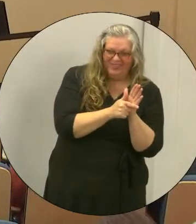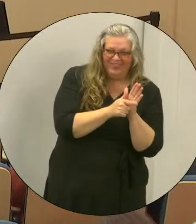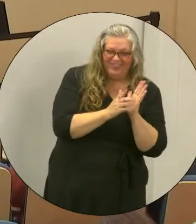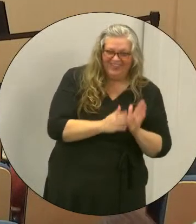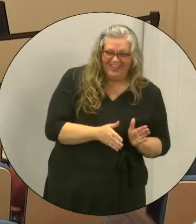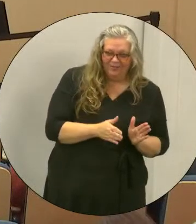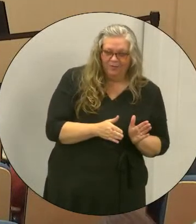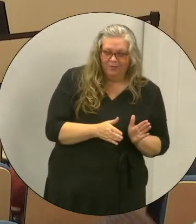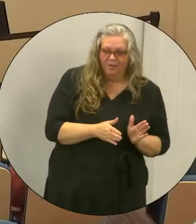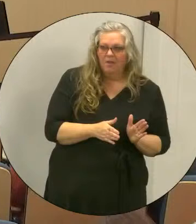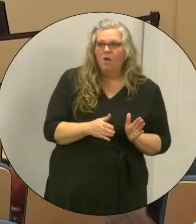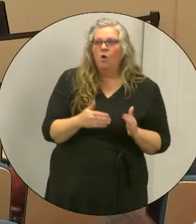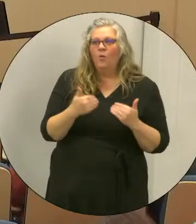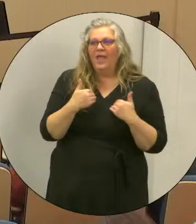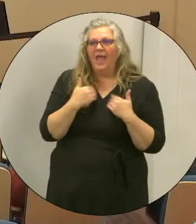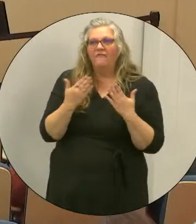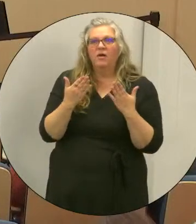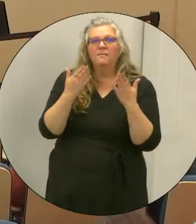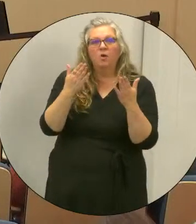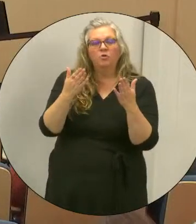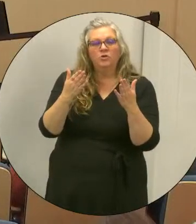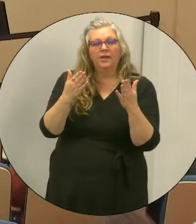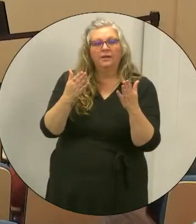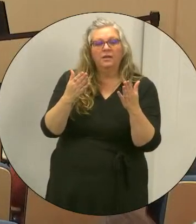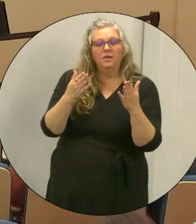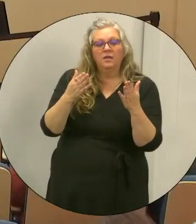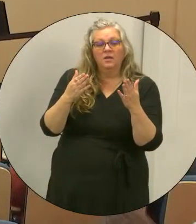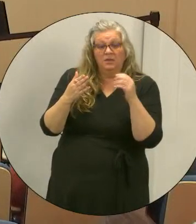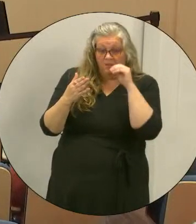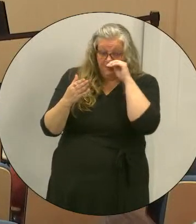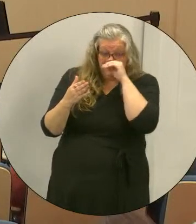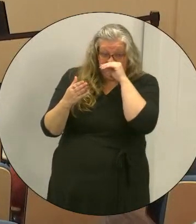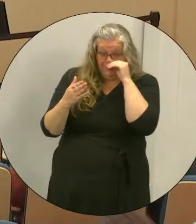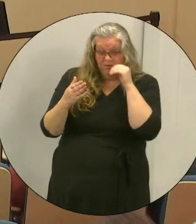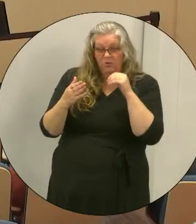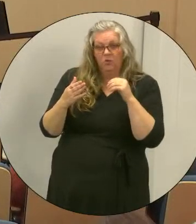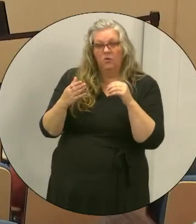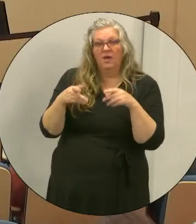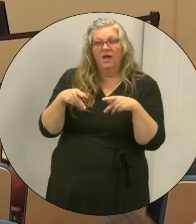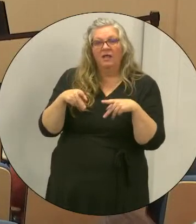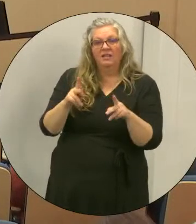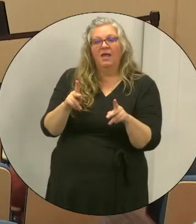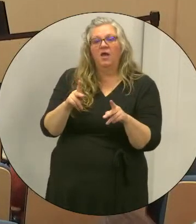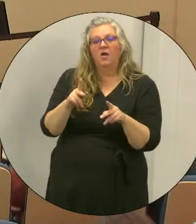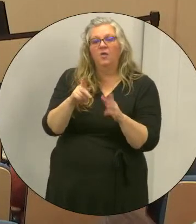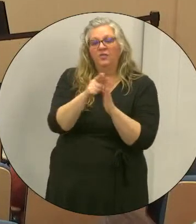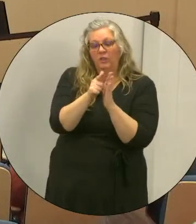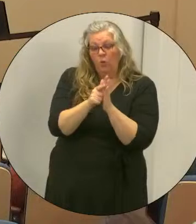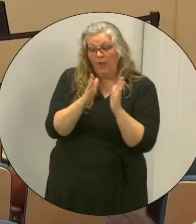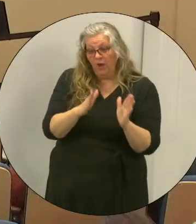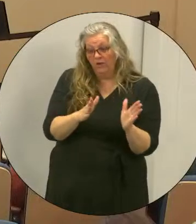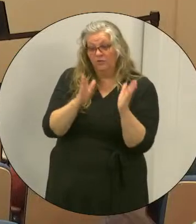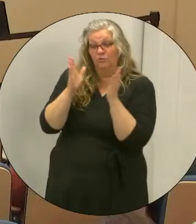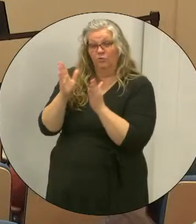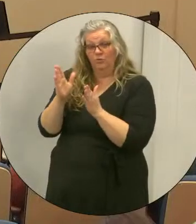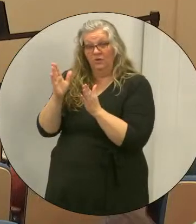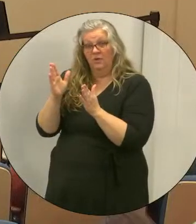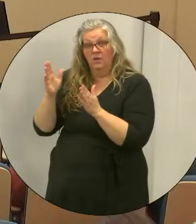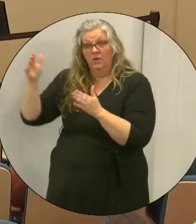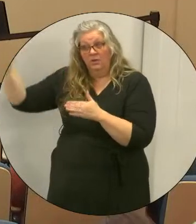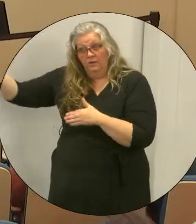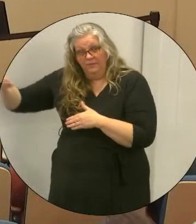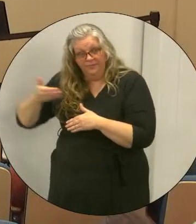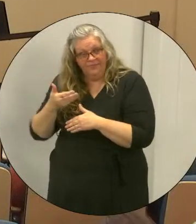Thank you. I have a motion to direct our legal counsel to defer to the district attorney's office to negotiate the